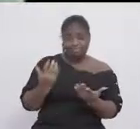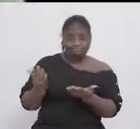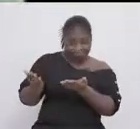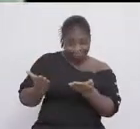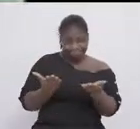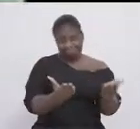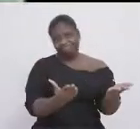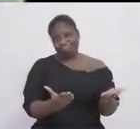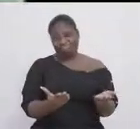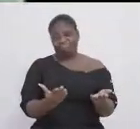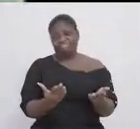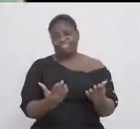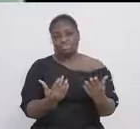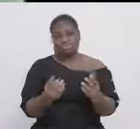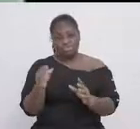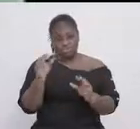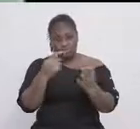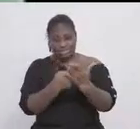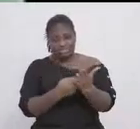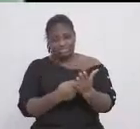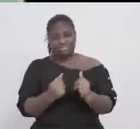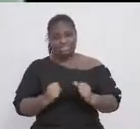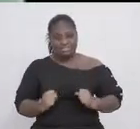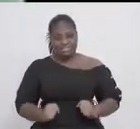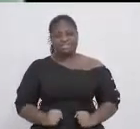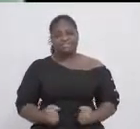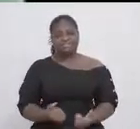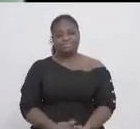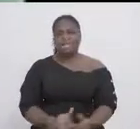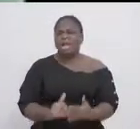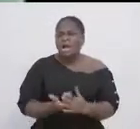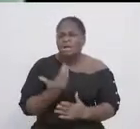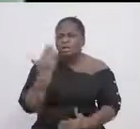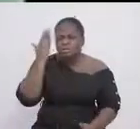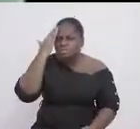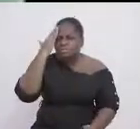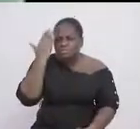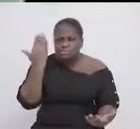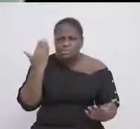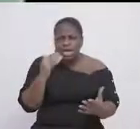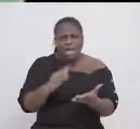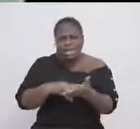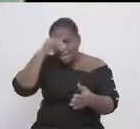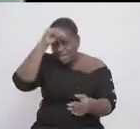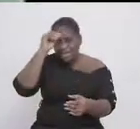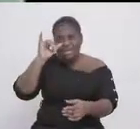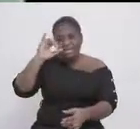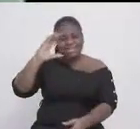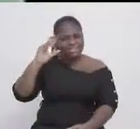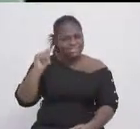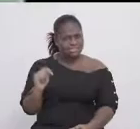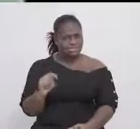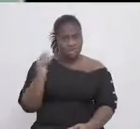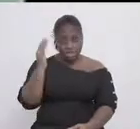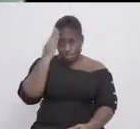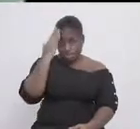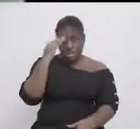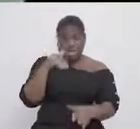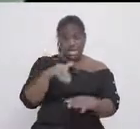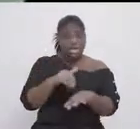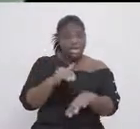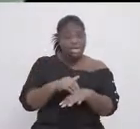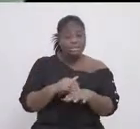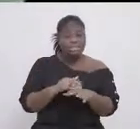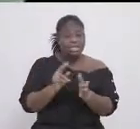board to discuss the subject matter. Thank you. How did you get involved in technology? Because when I knew you at Legon, I